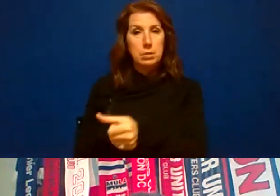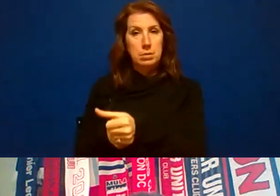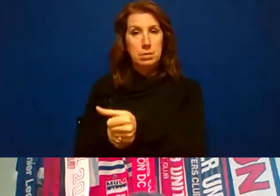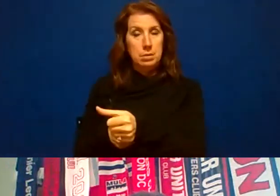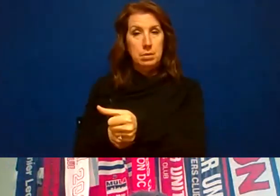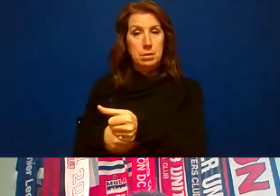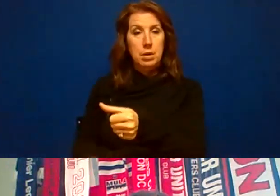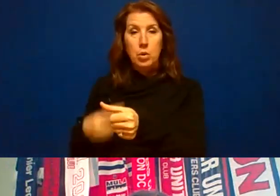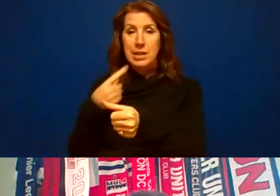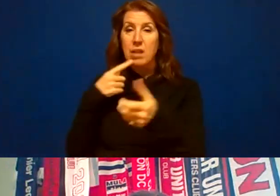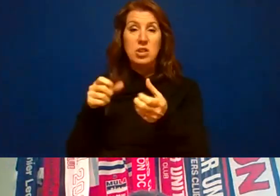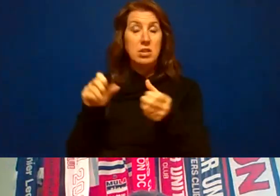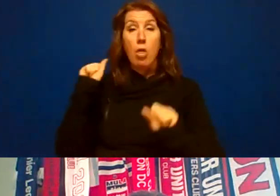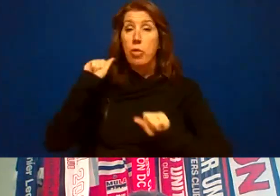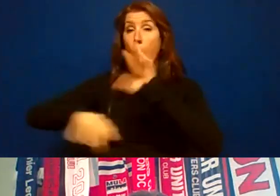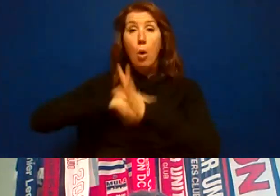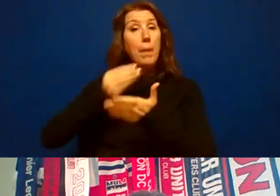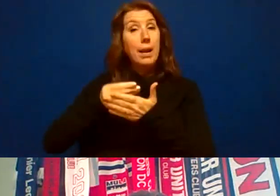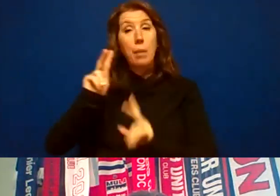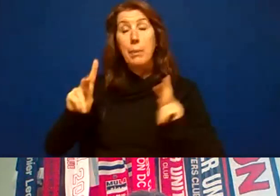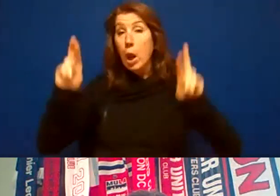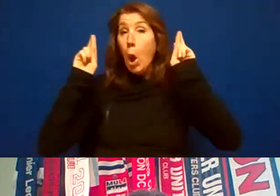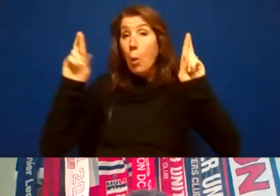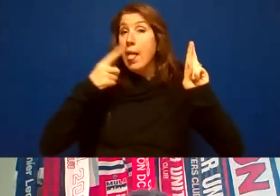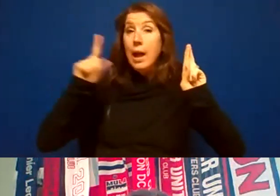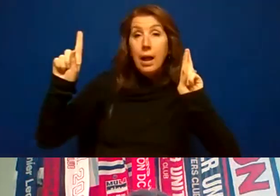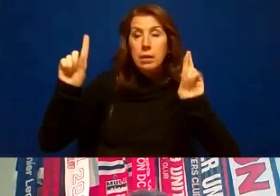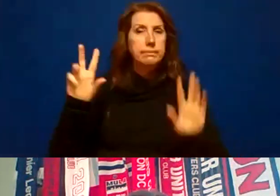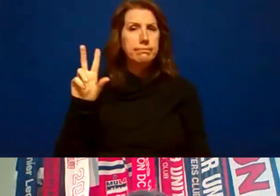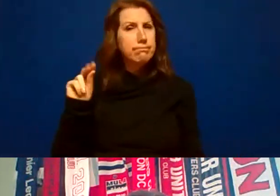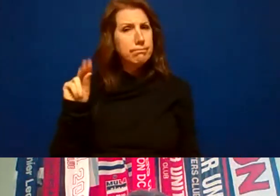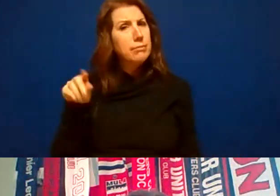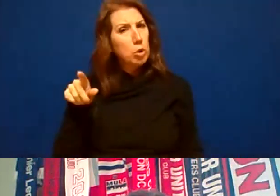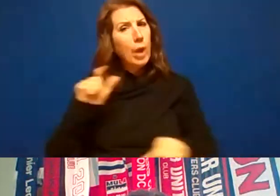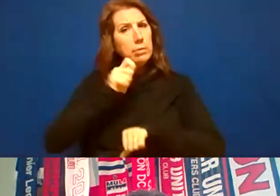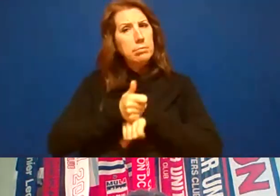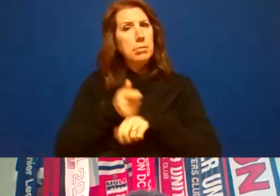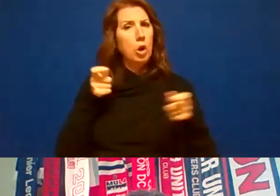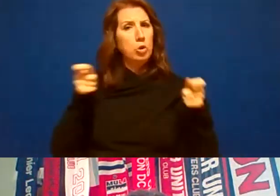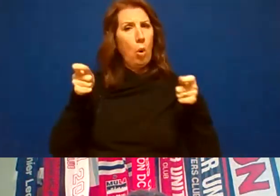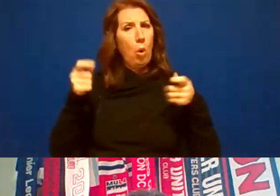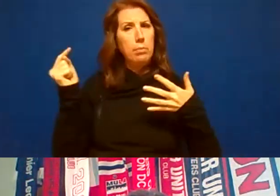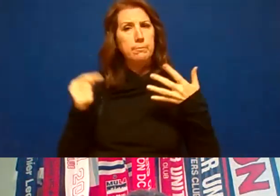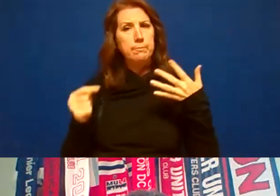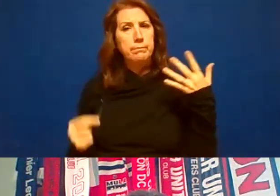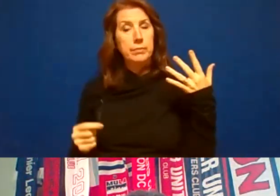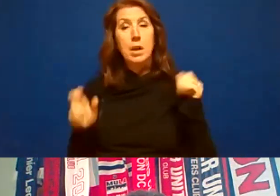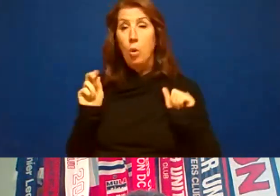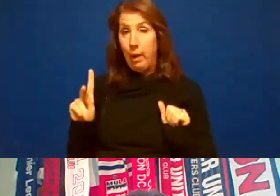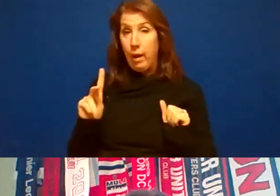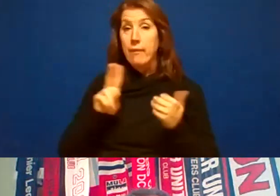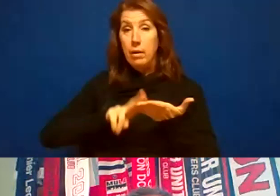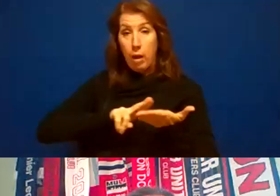have to say, we just have to throw money at people and hope for the best. You can say, we're letting out this contract to